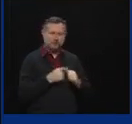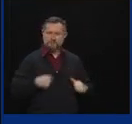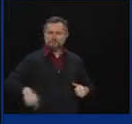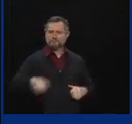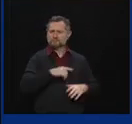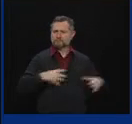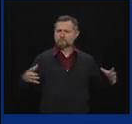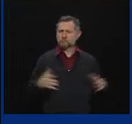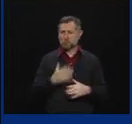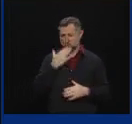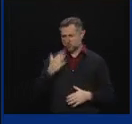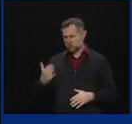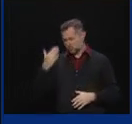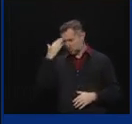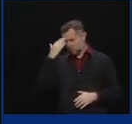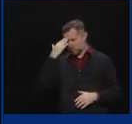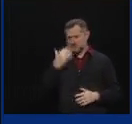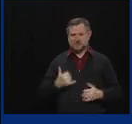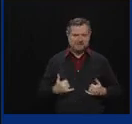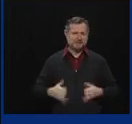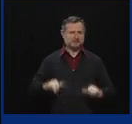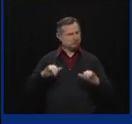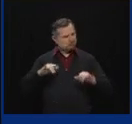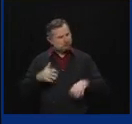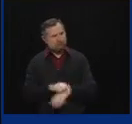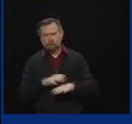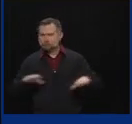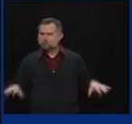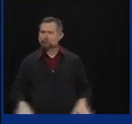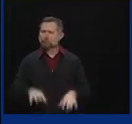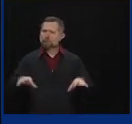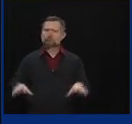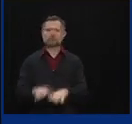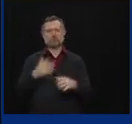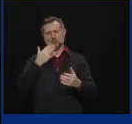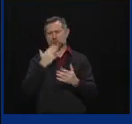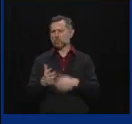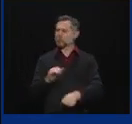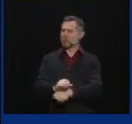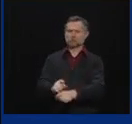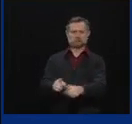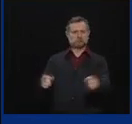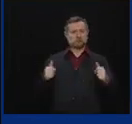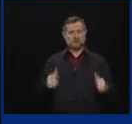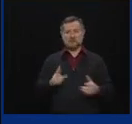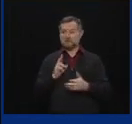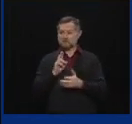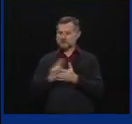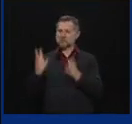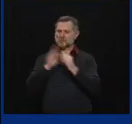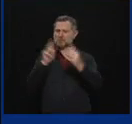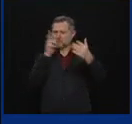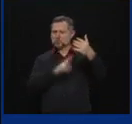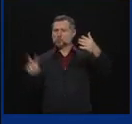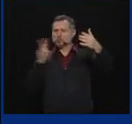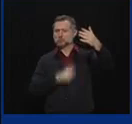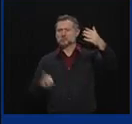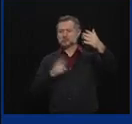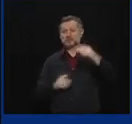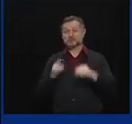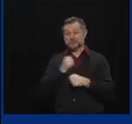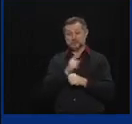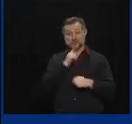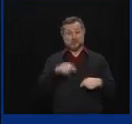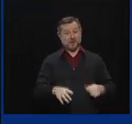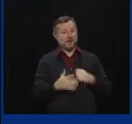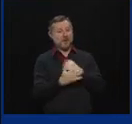that we're still doing a good work. We're meeting every other week to make sure that we get updates from all of the counties. And if there's a